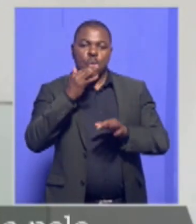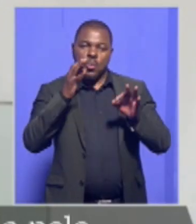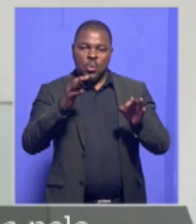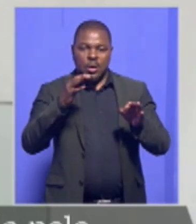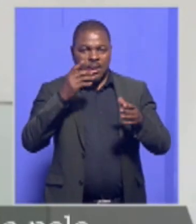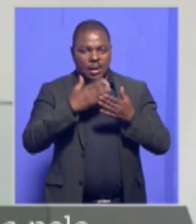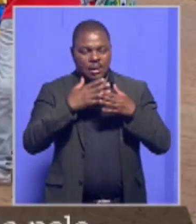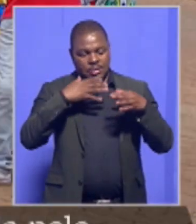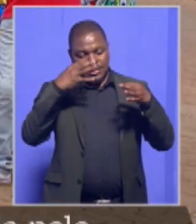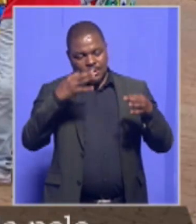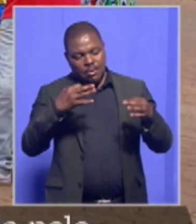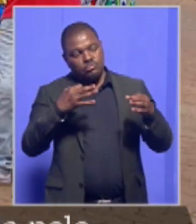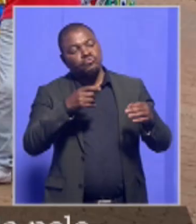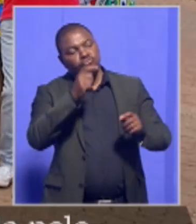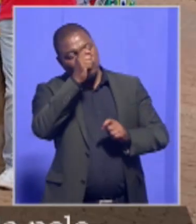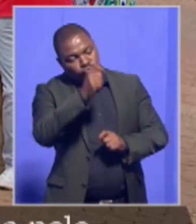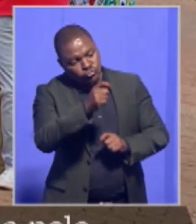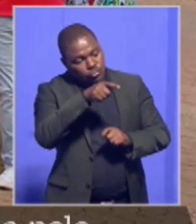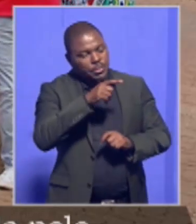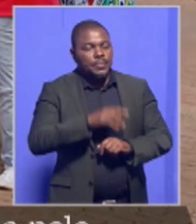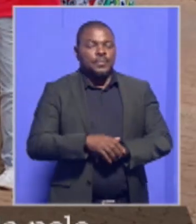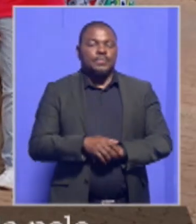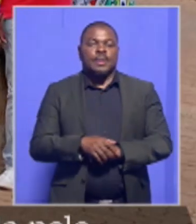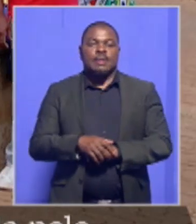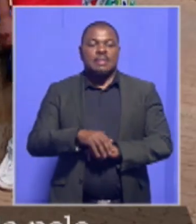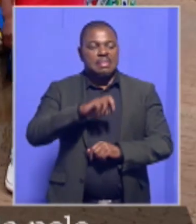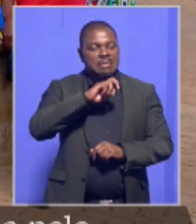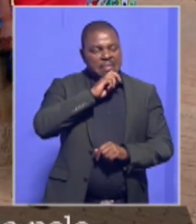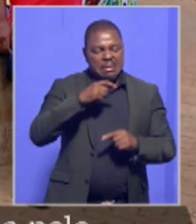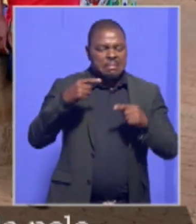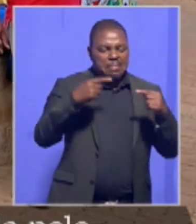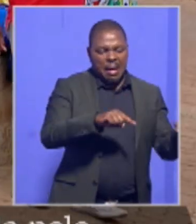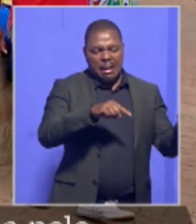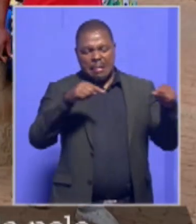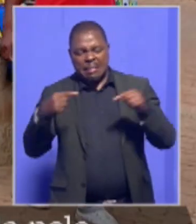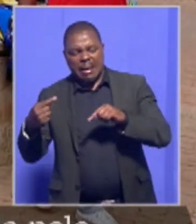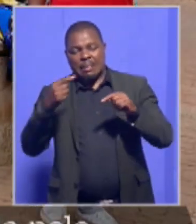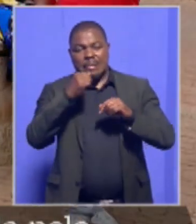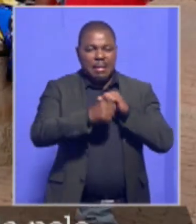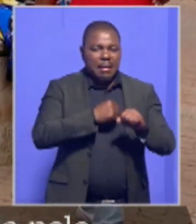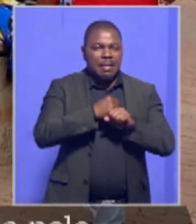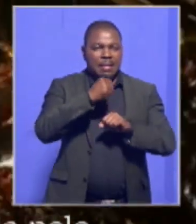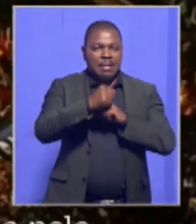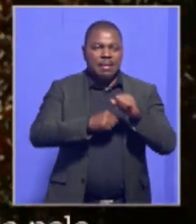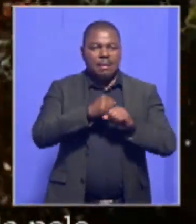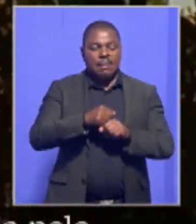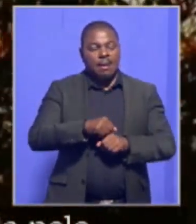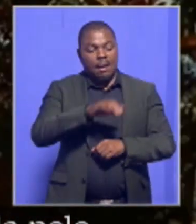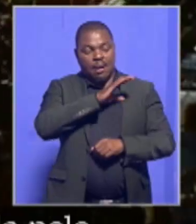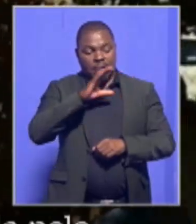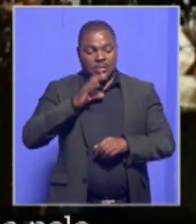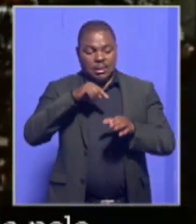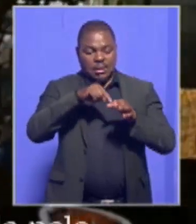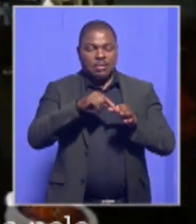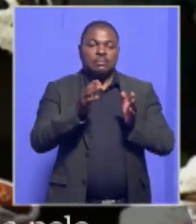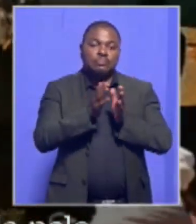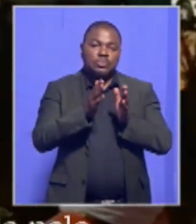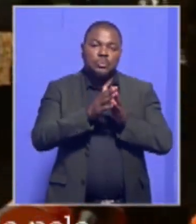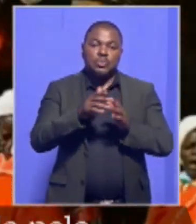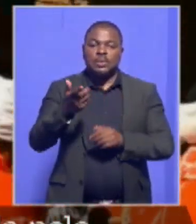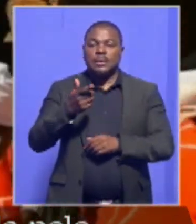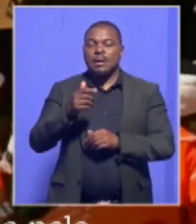sa o recognize. Le ge dikgotlhano tša bogoši di gagabile mengwagangwaga, lekgotla la bogoši bja motšatši le ipiletša gore